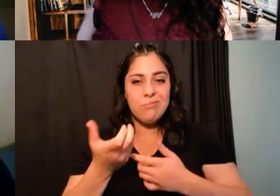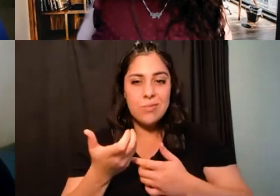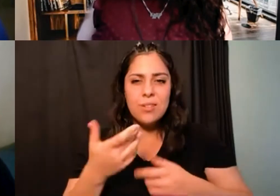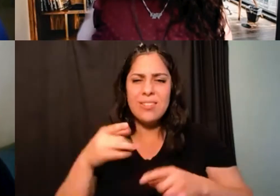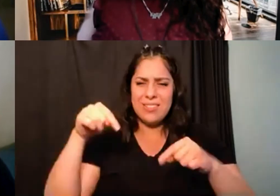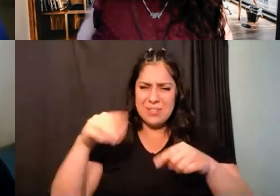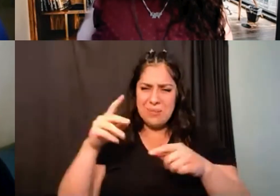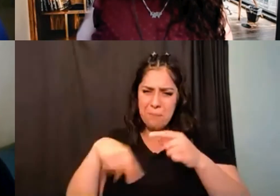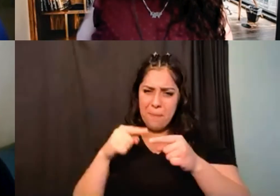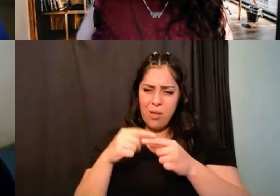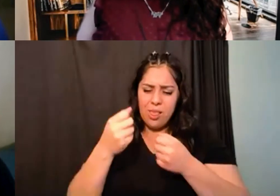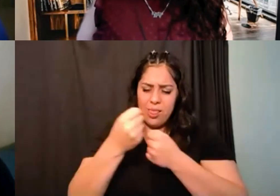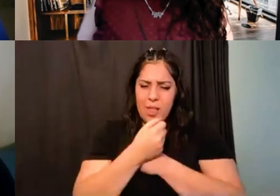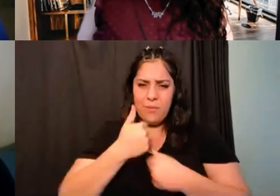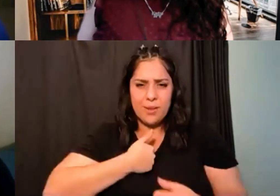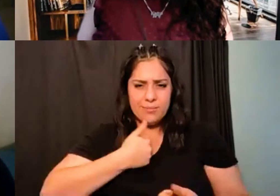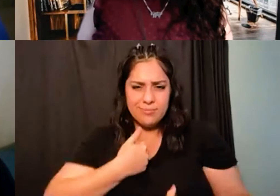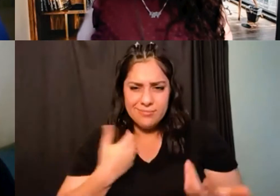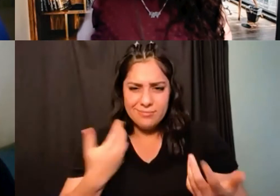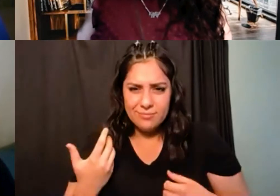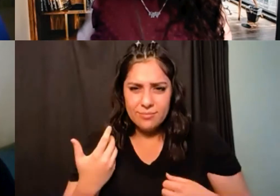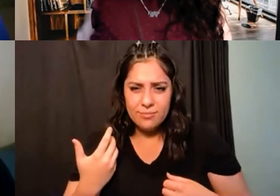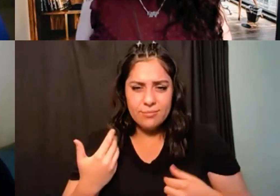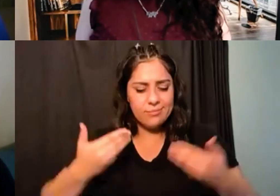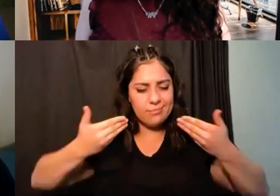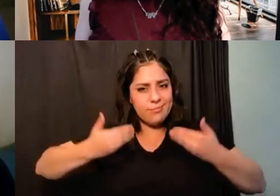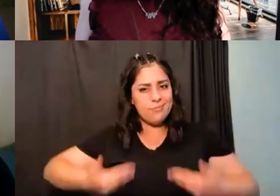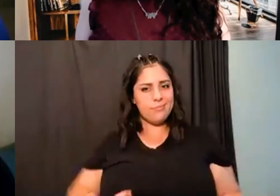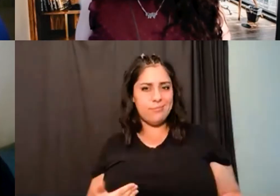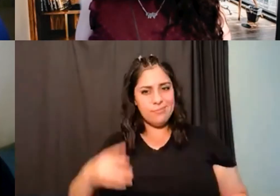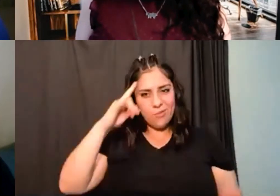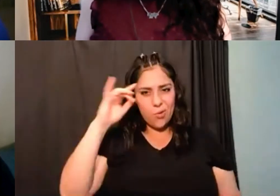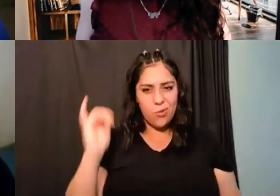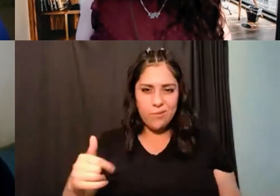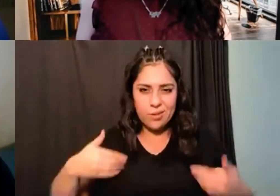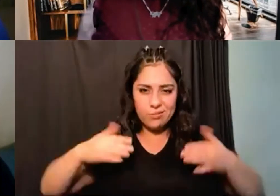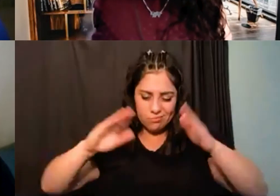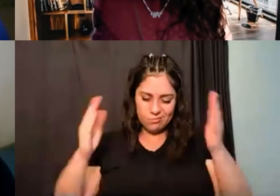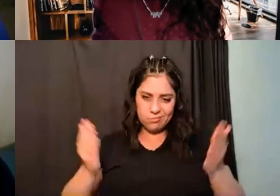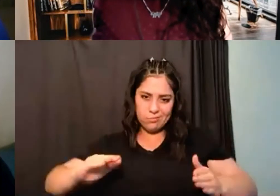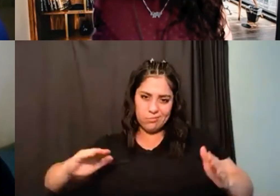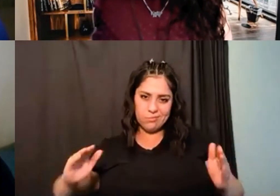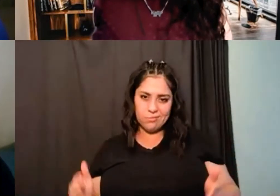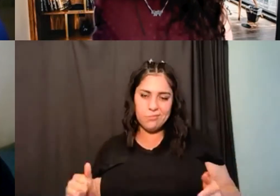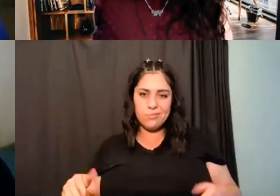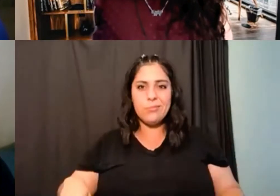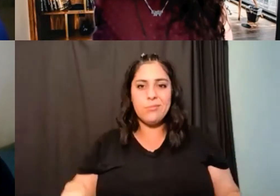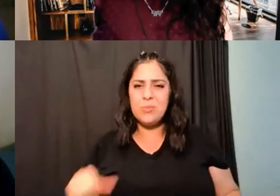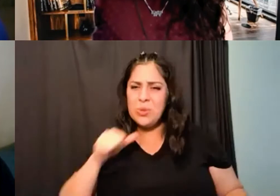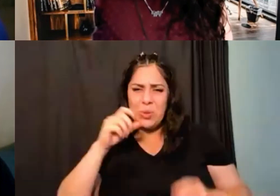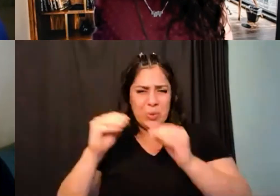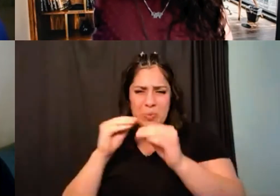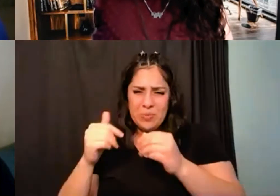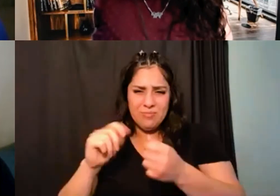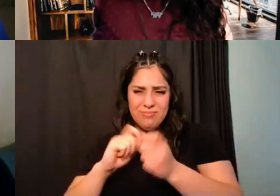whole. I am definitely and not defiantly infinite. Don't autocorrect me. These hips don't